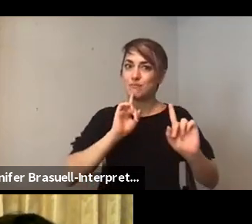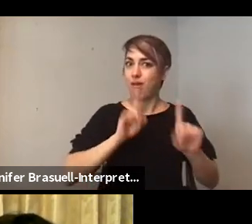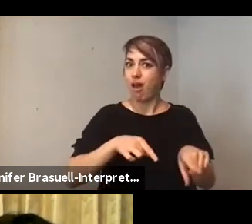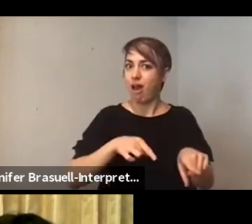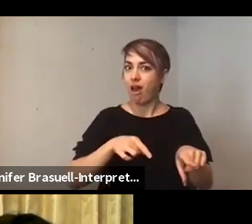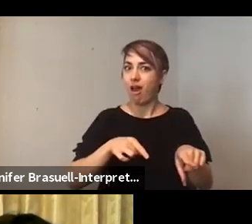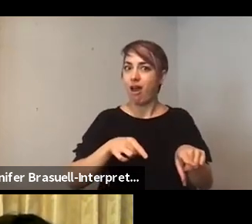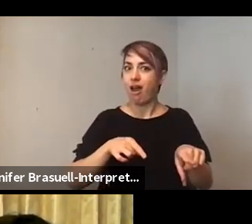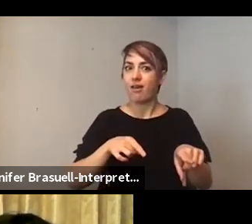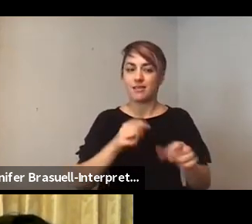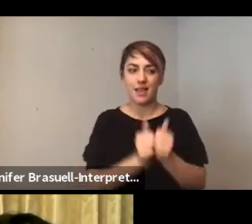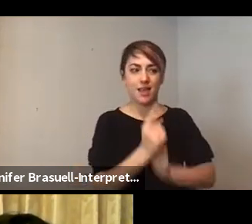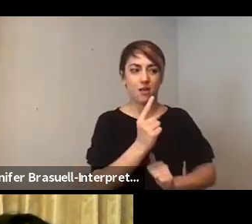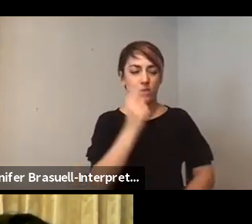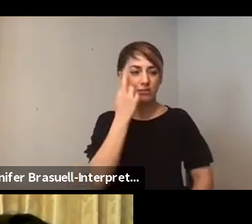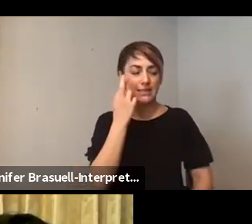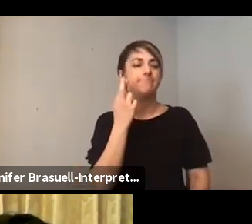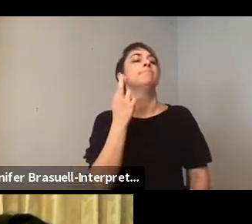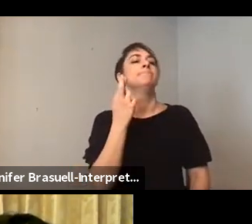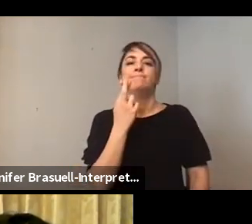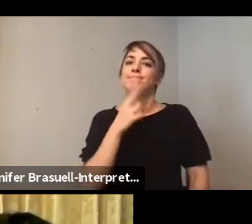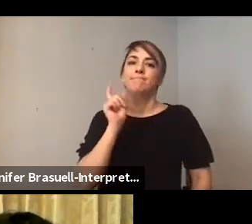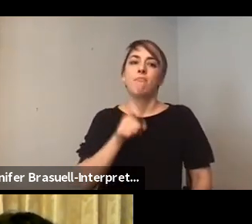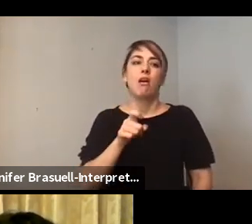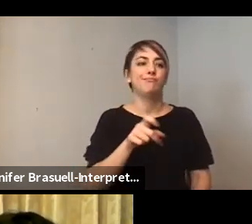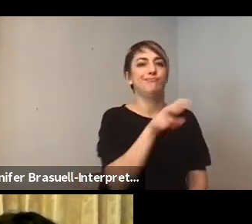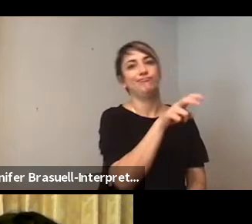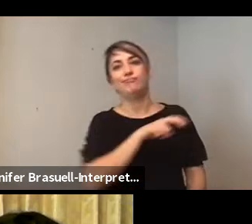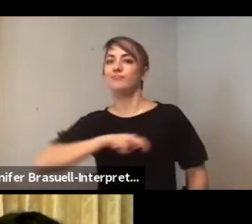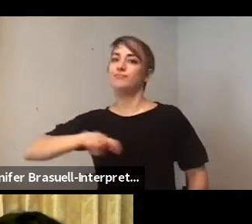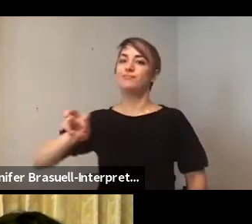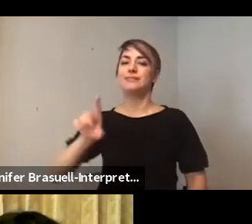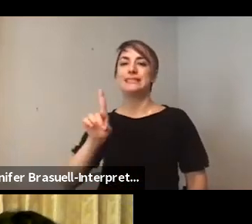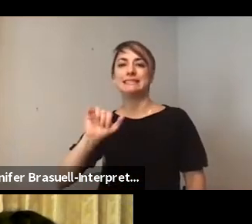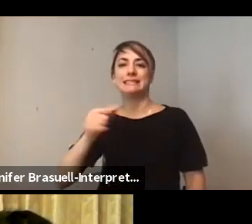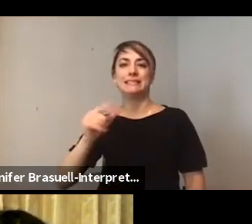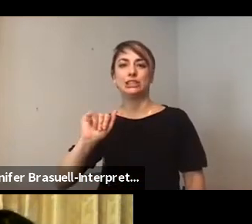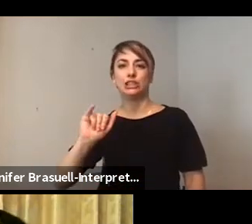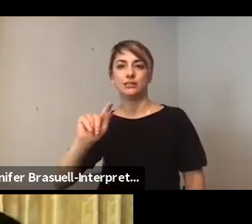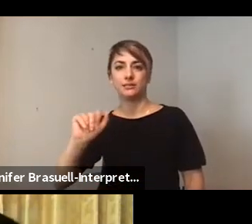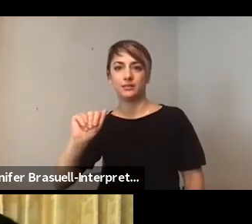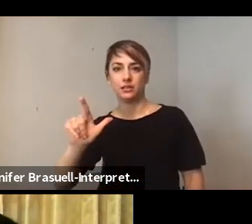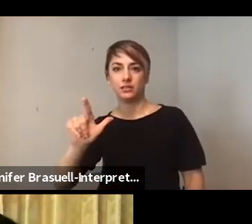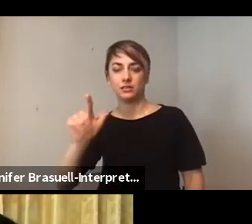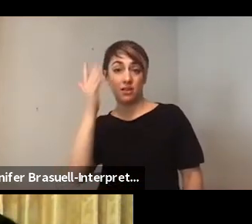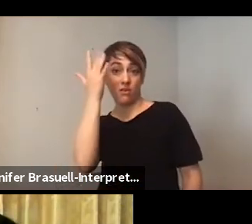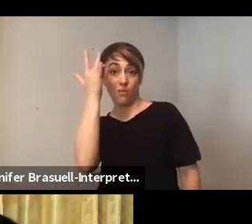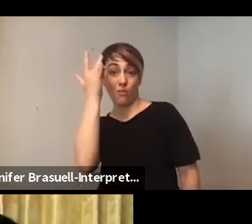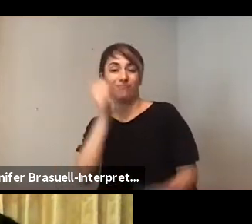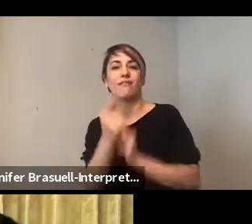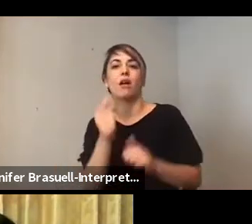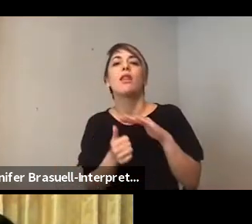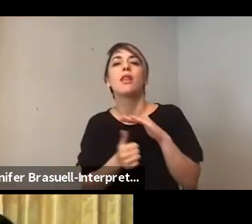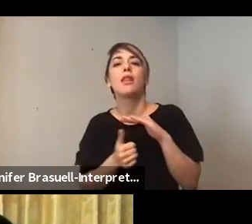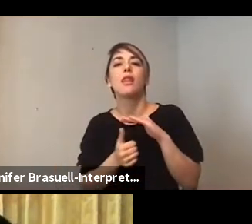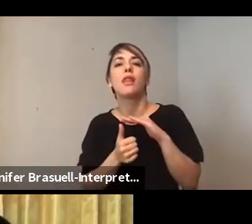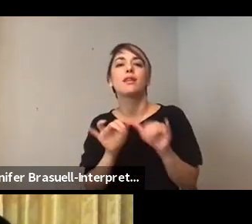initiative to go digital obviously has been very strong because we are all at home. But for today, I definitely wanted to